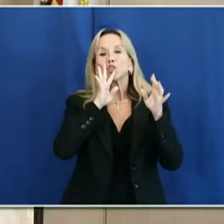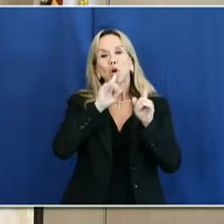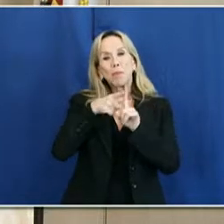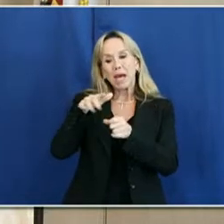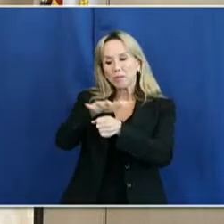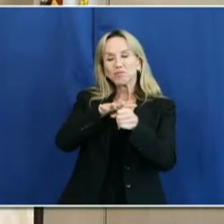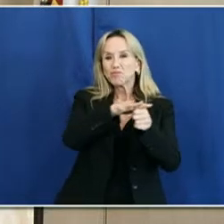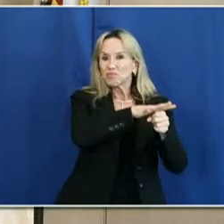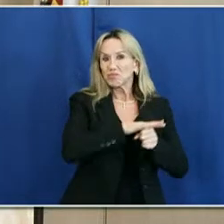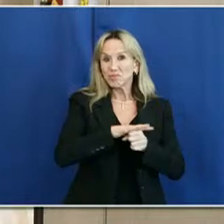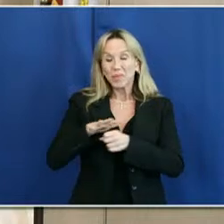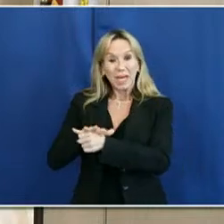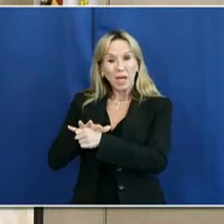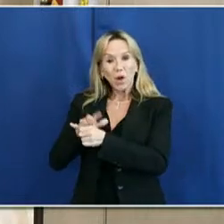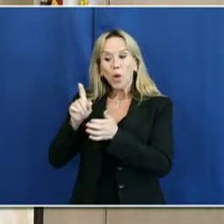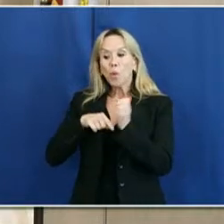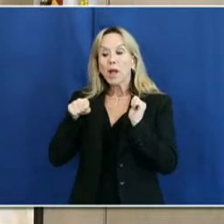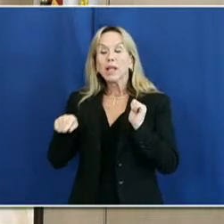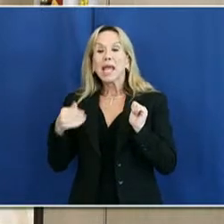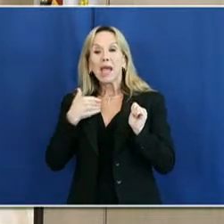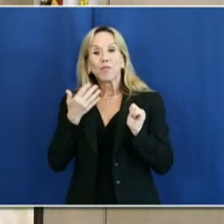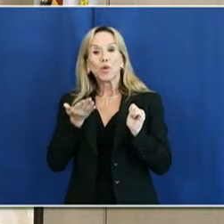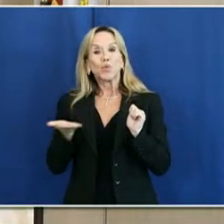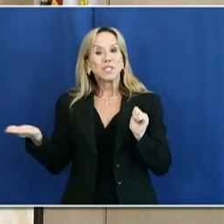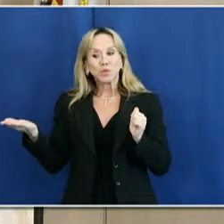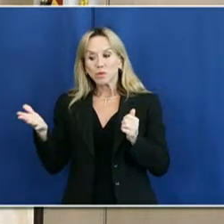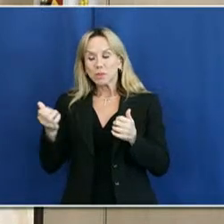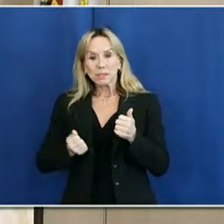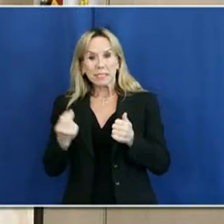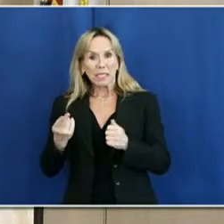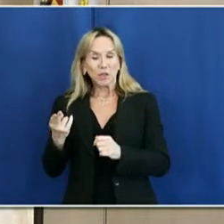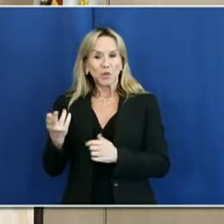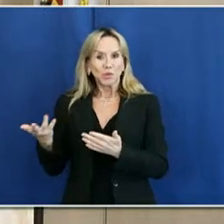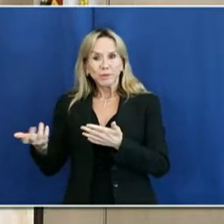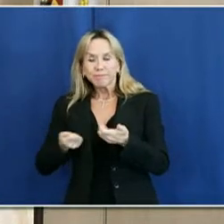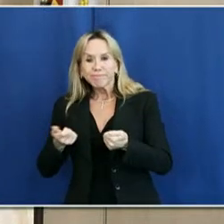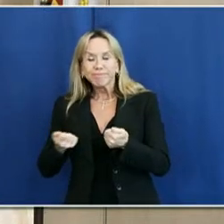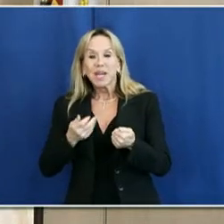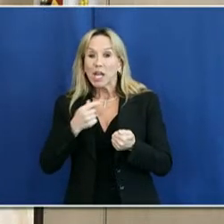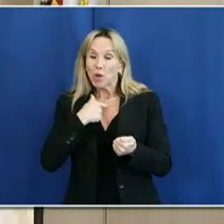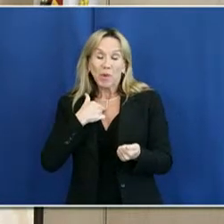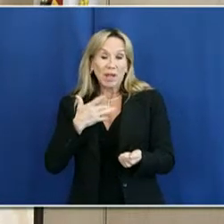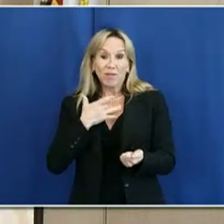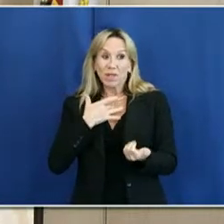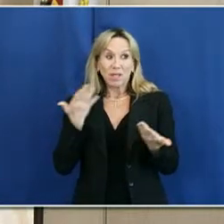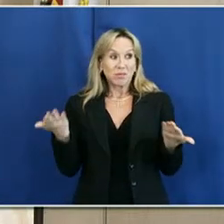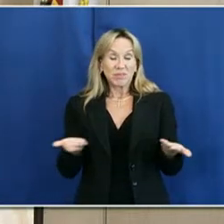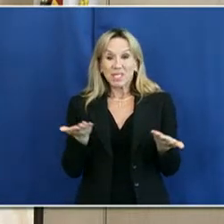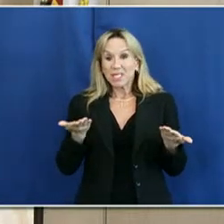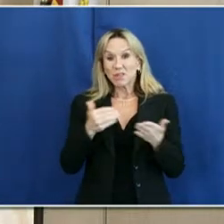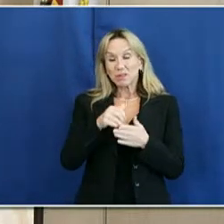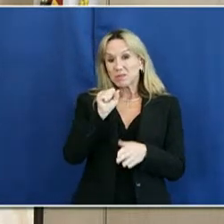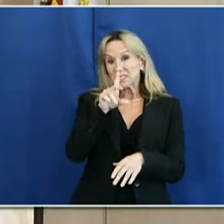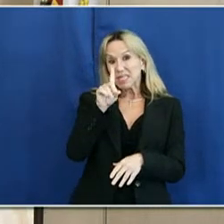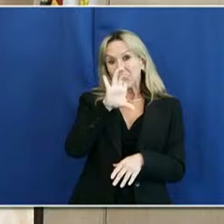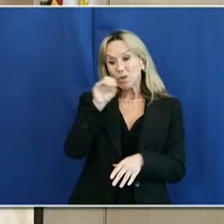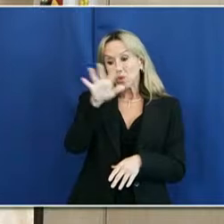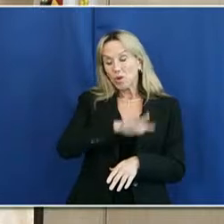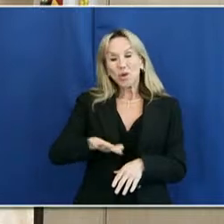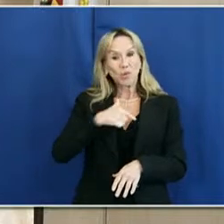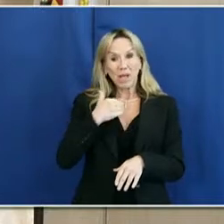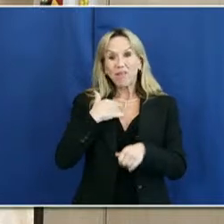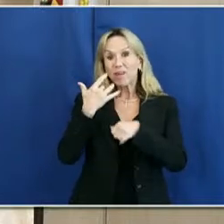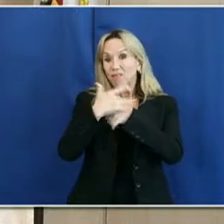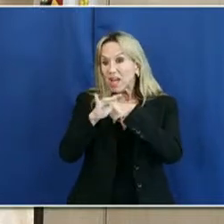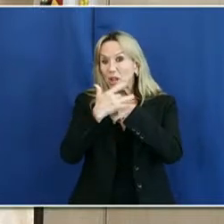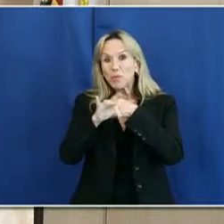jurisdictions looking at what their available resources are. And we feel that we have based on our available resources, we issued